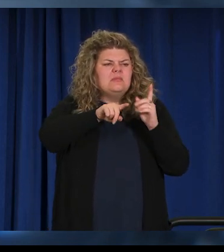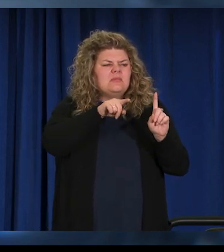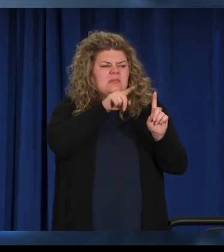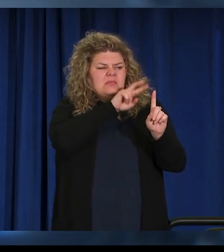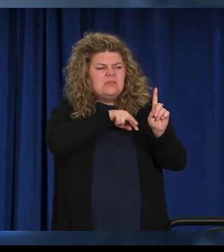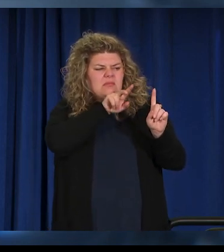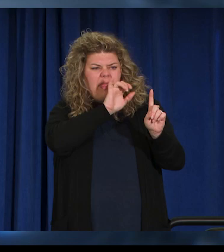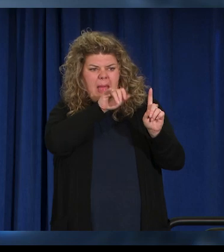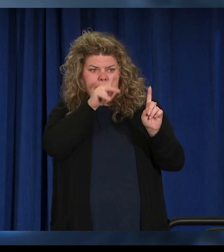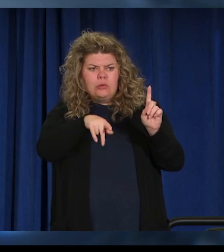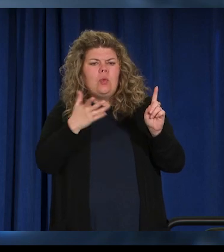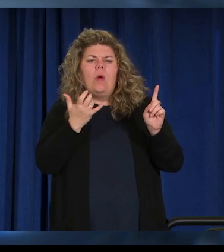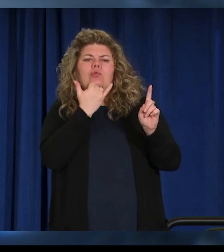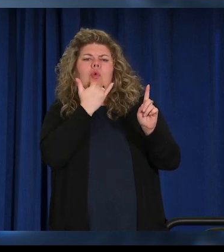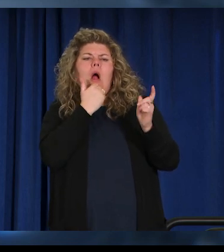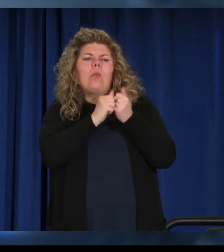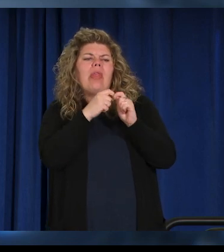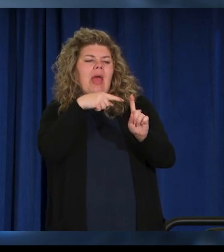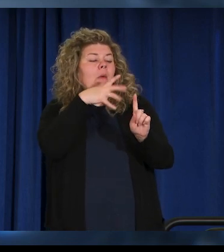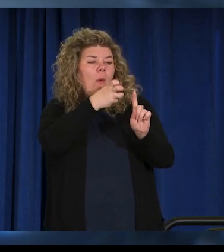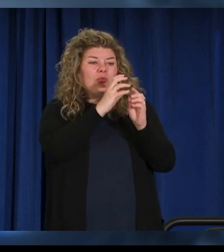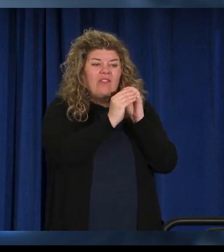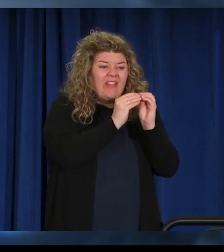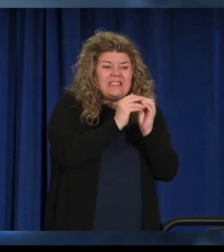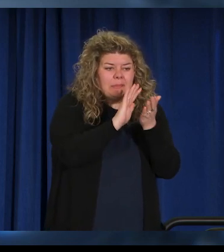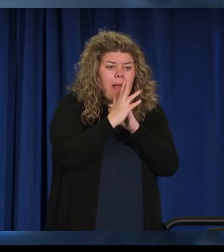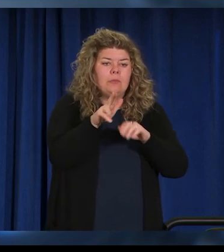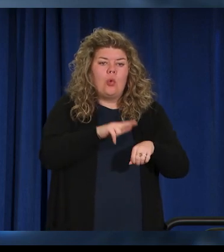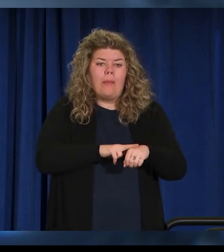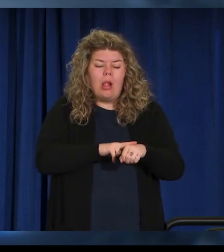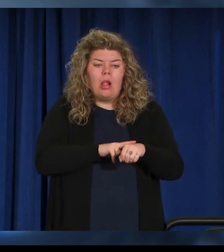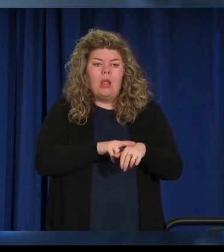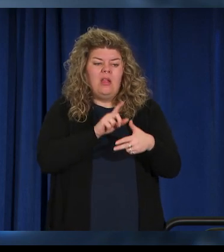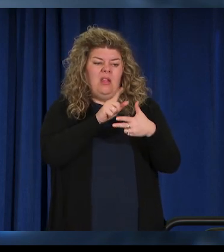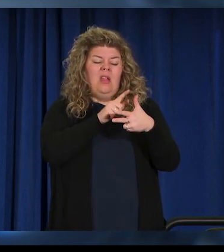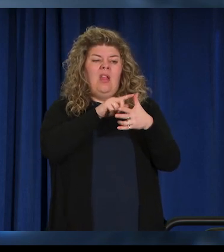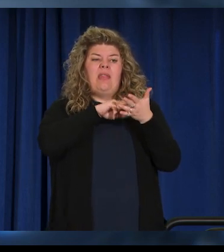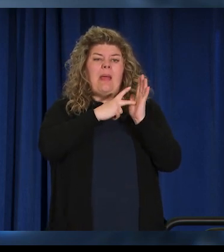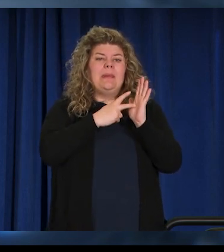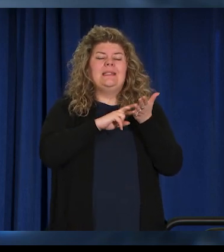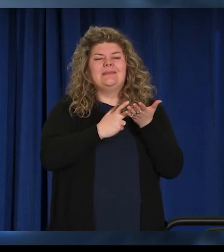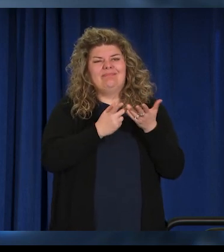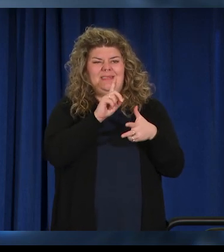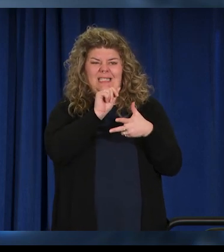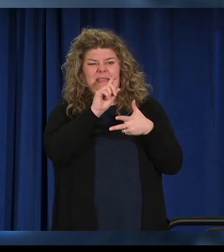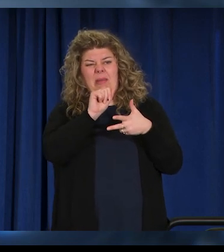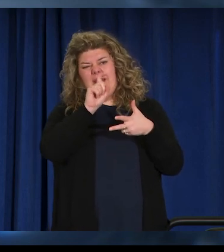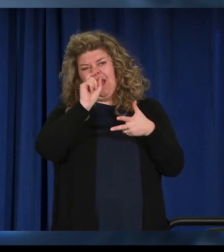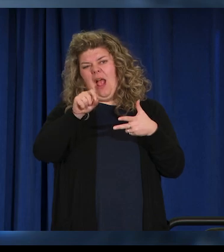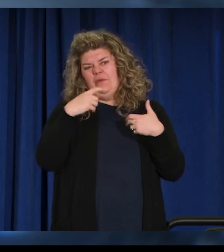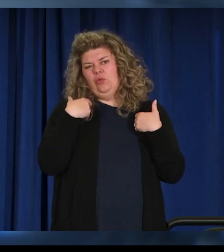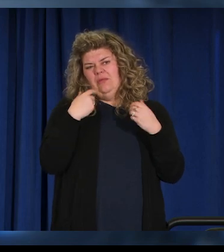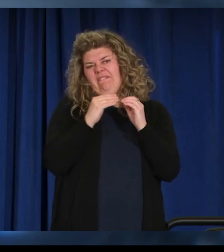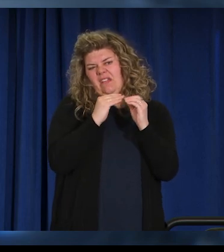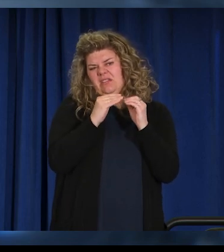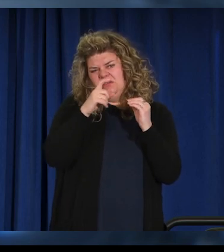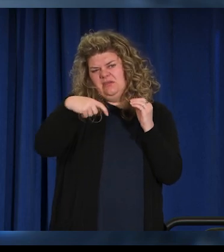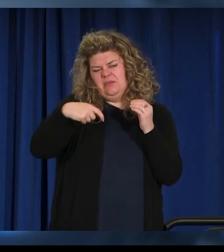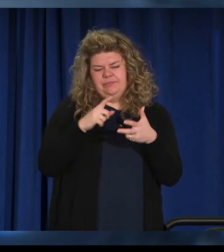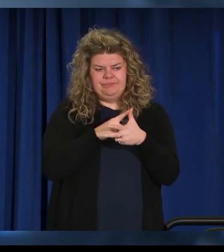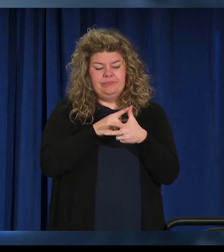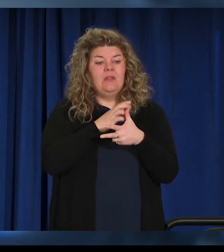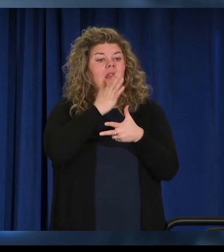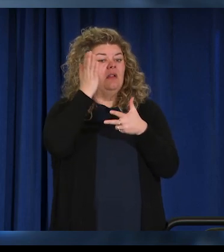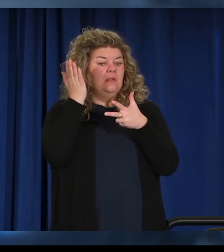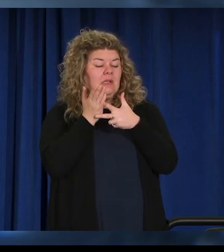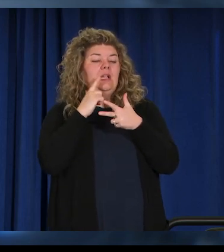goal to fix them and make them normal. It takes the position that disability is something that needs to be cured. Second